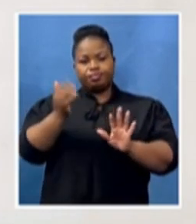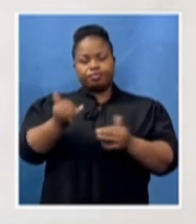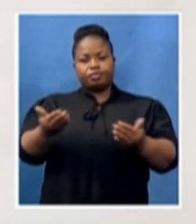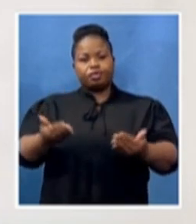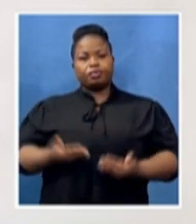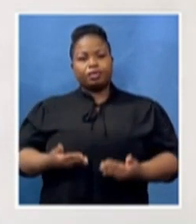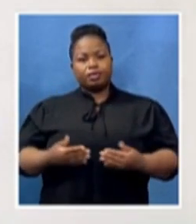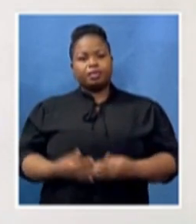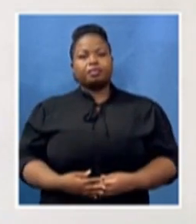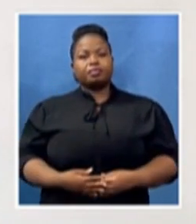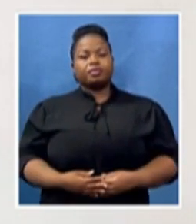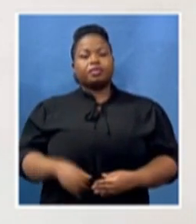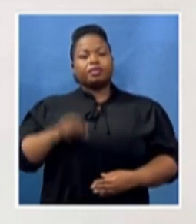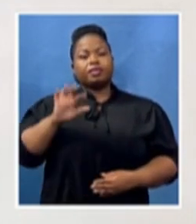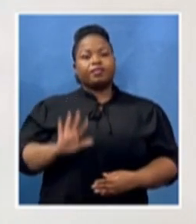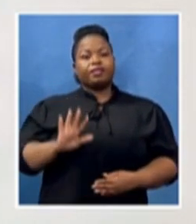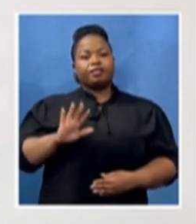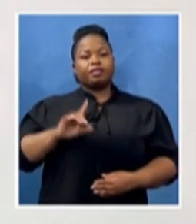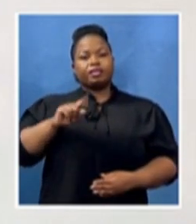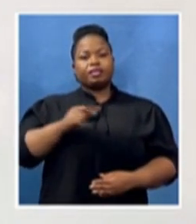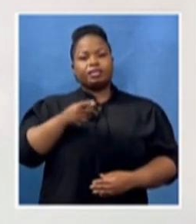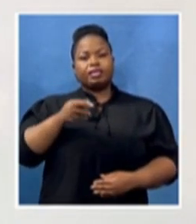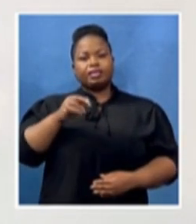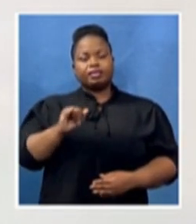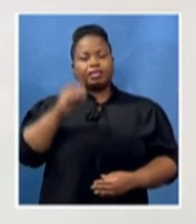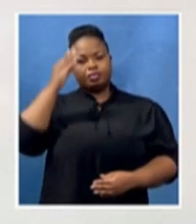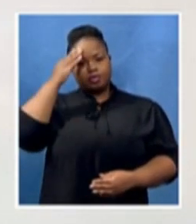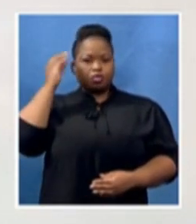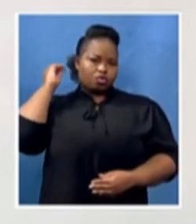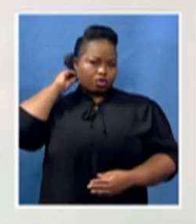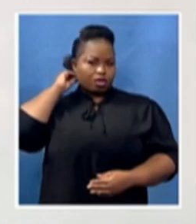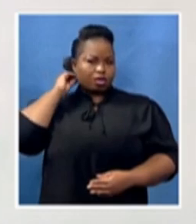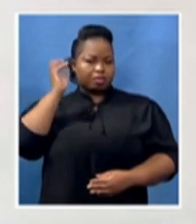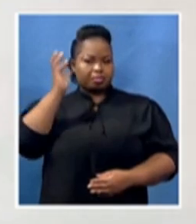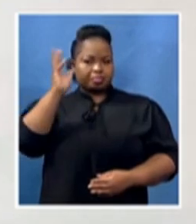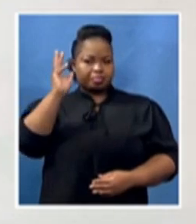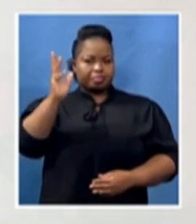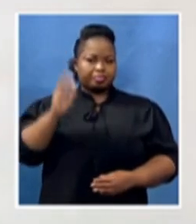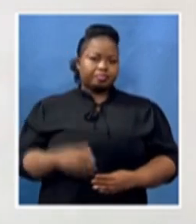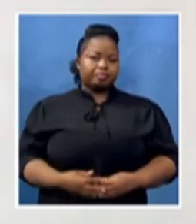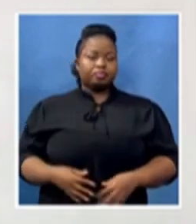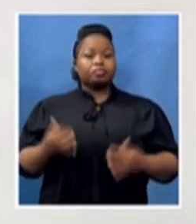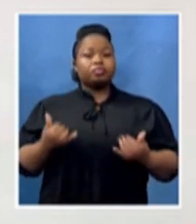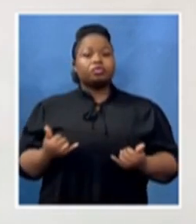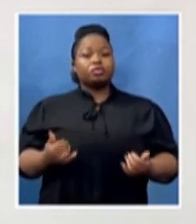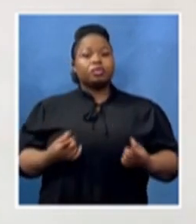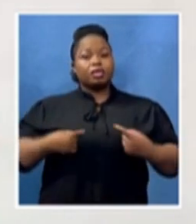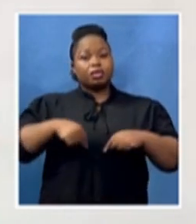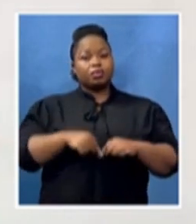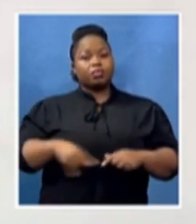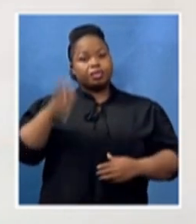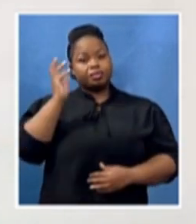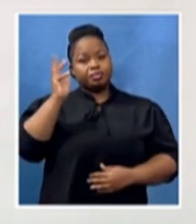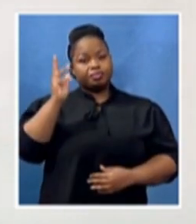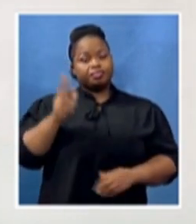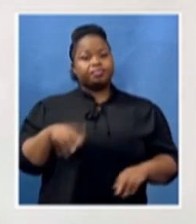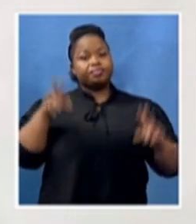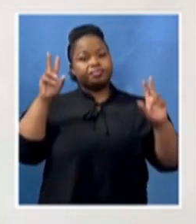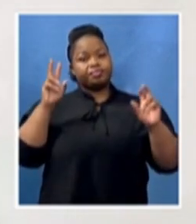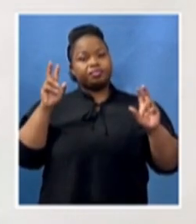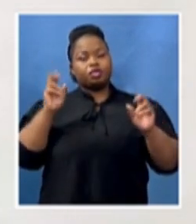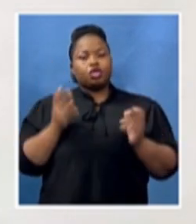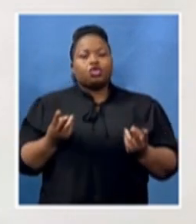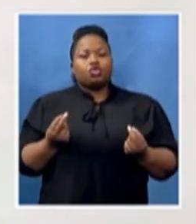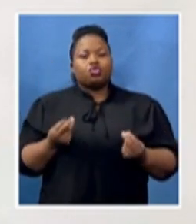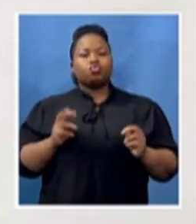Mashinini Memorial Lecture. Today we present this lecture under the new normal, forced upon us by